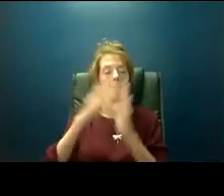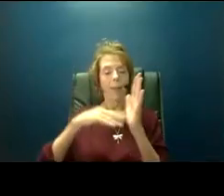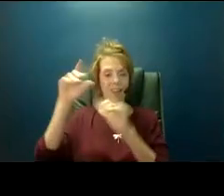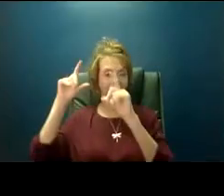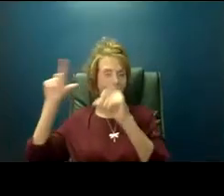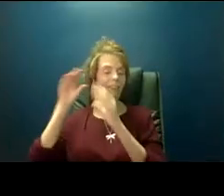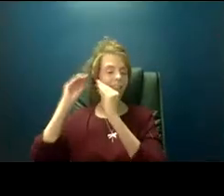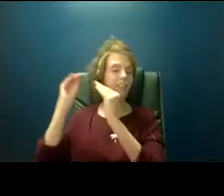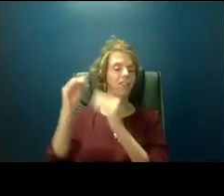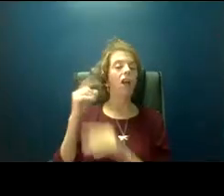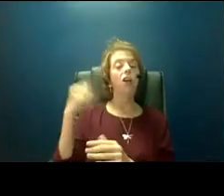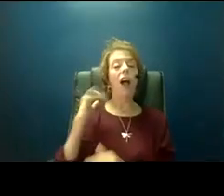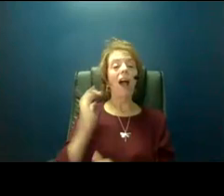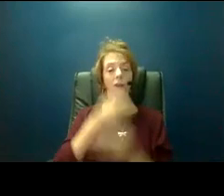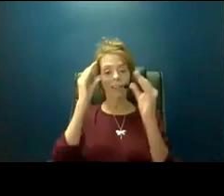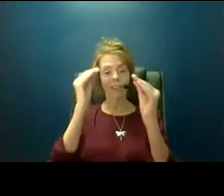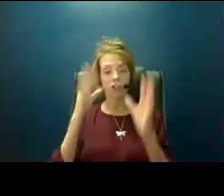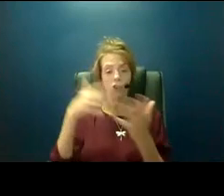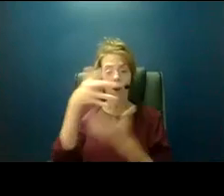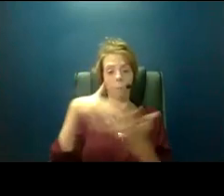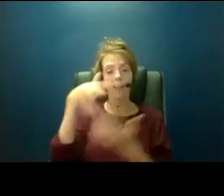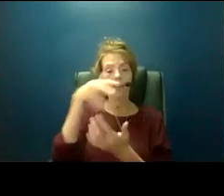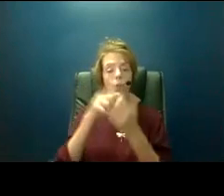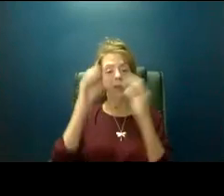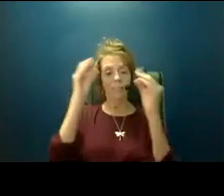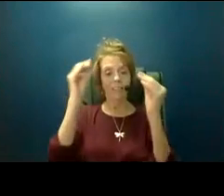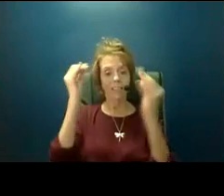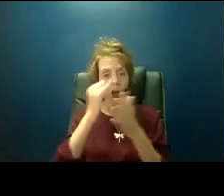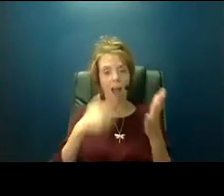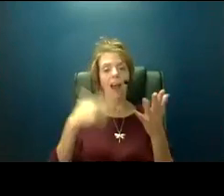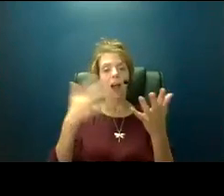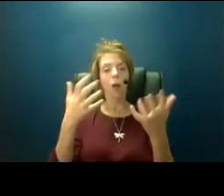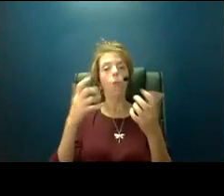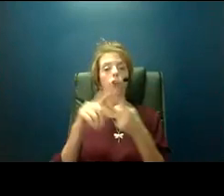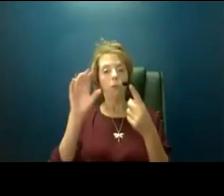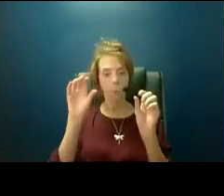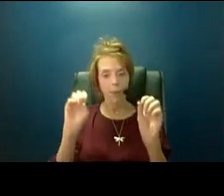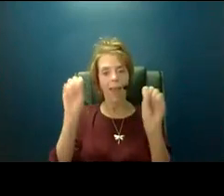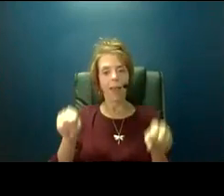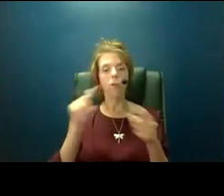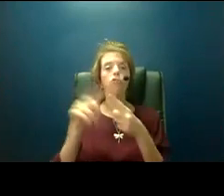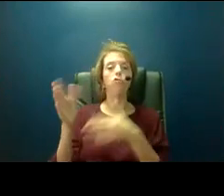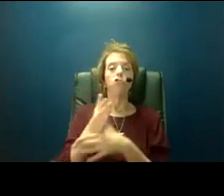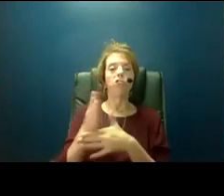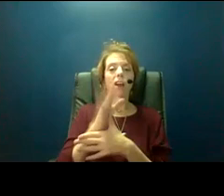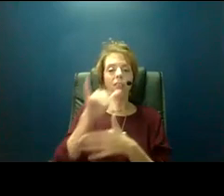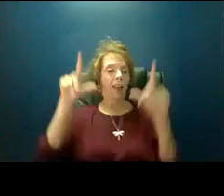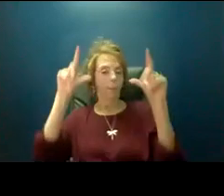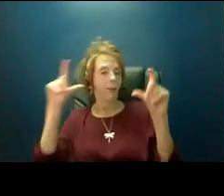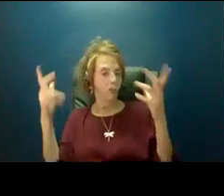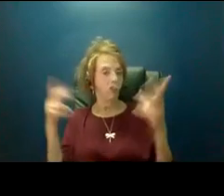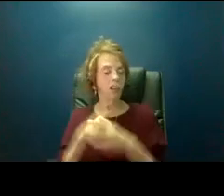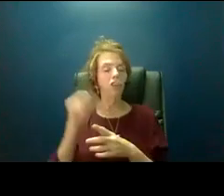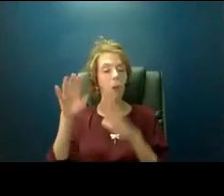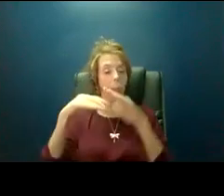together with teaching artists. And I just wanted to be able to share that in a snapshot. So the bottom